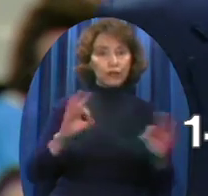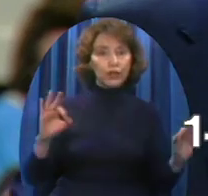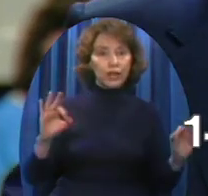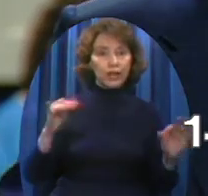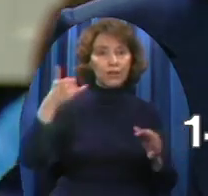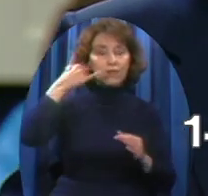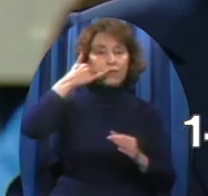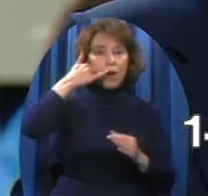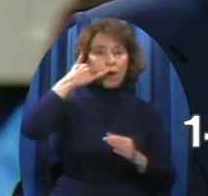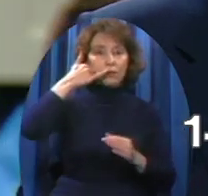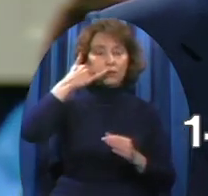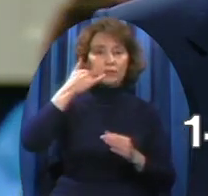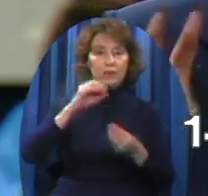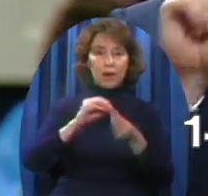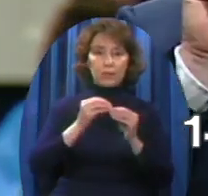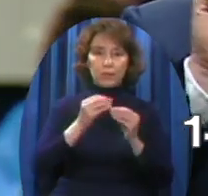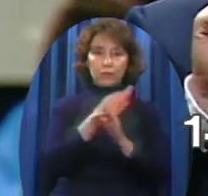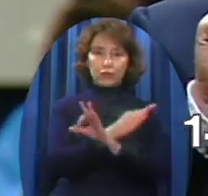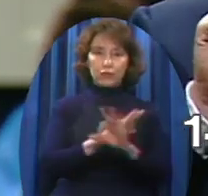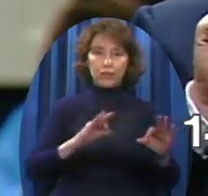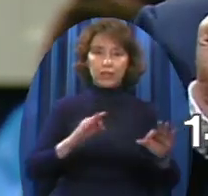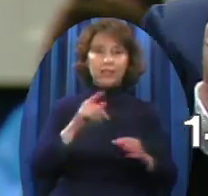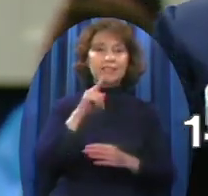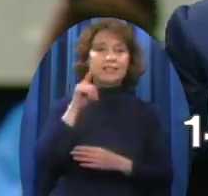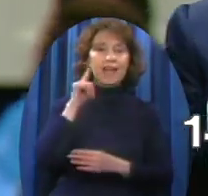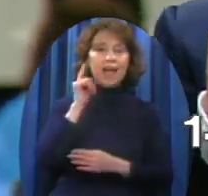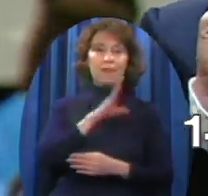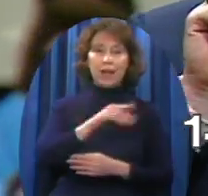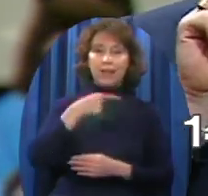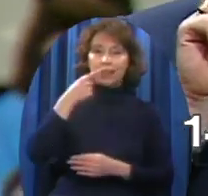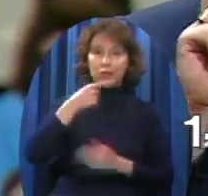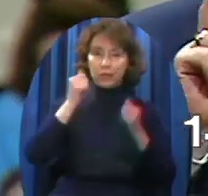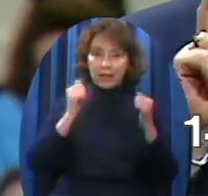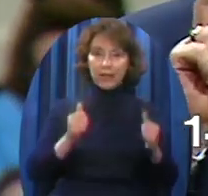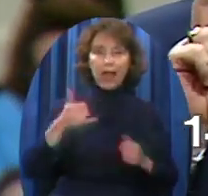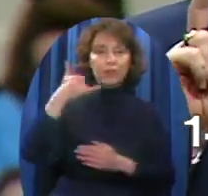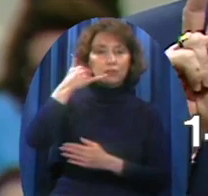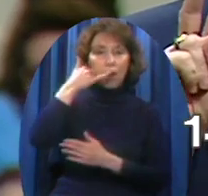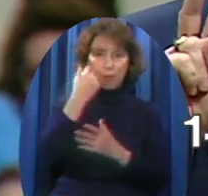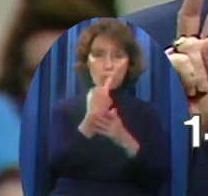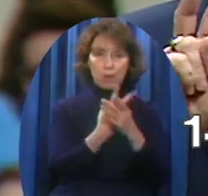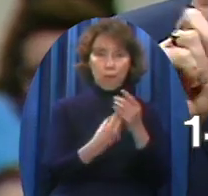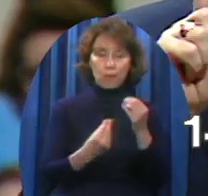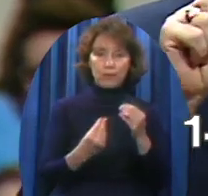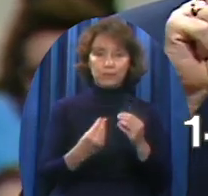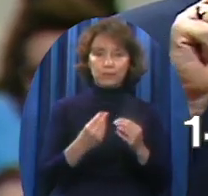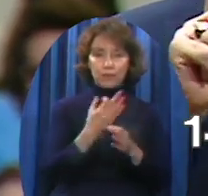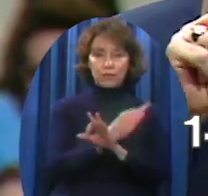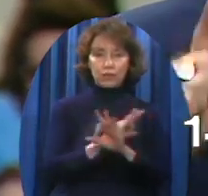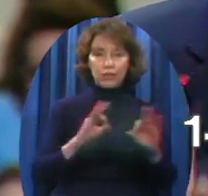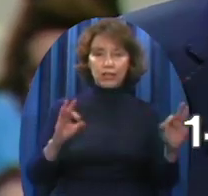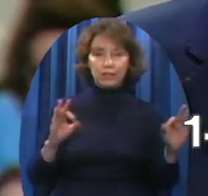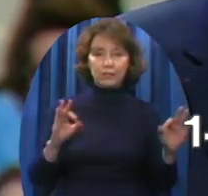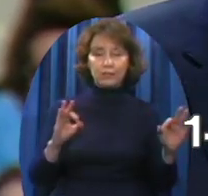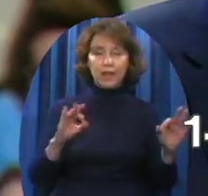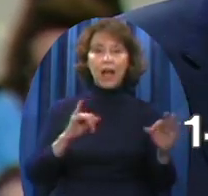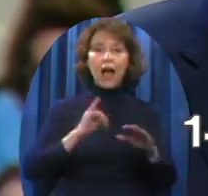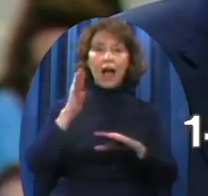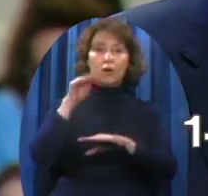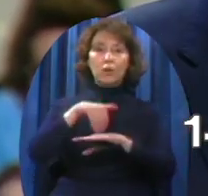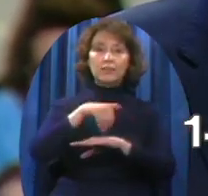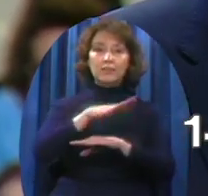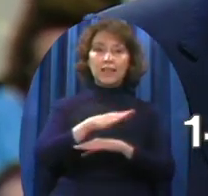Request the Precious Feet lapel pin. I'll send you two of them, one for you, one for another member of your family, and then wear the pin